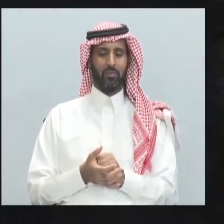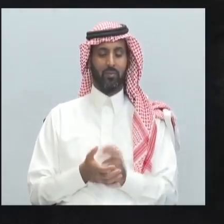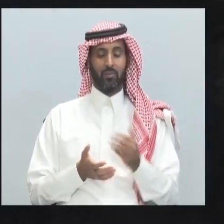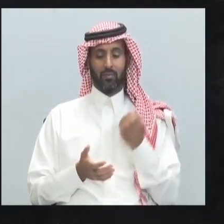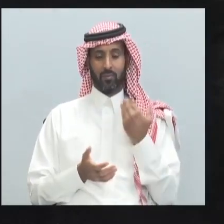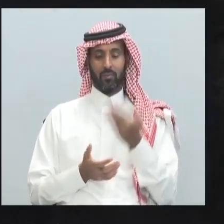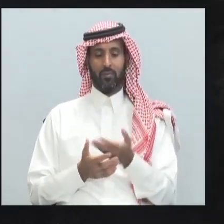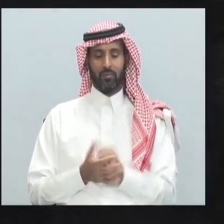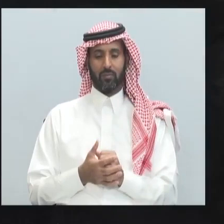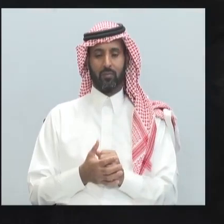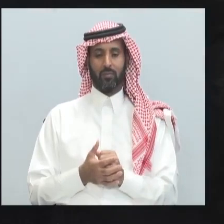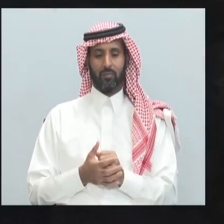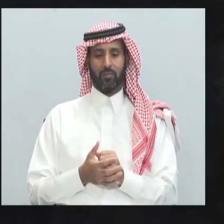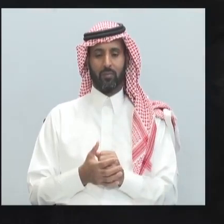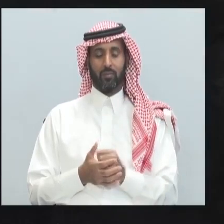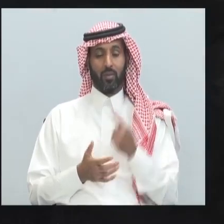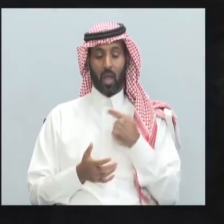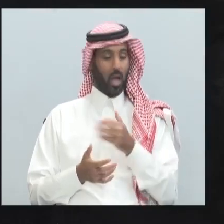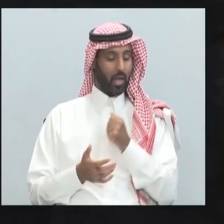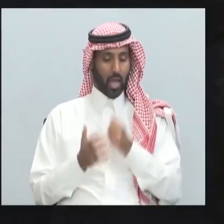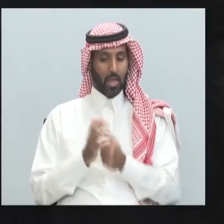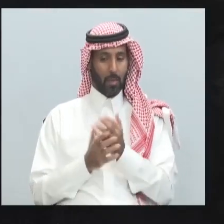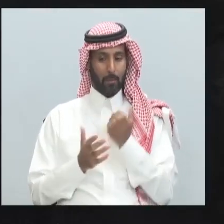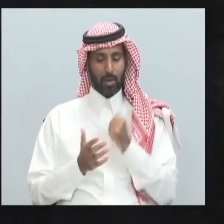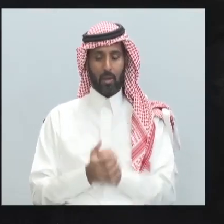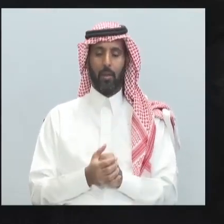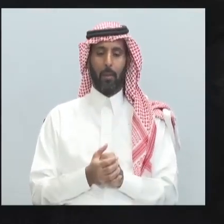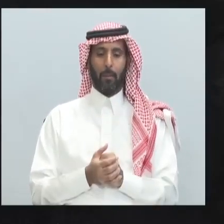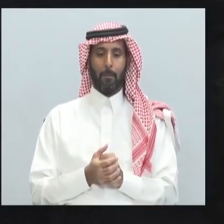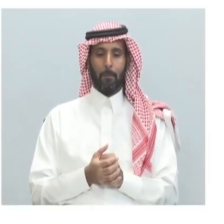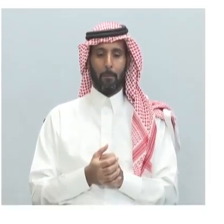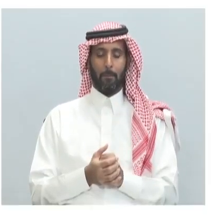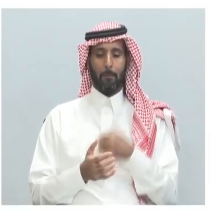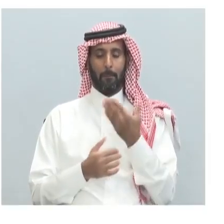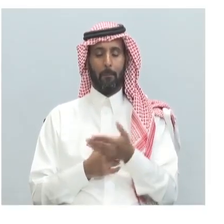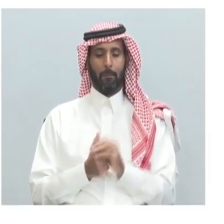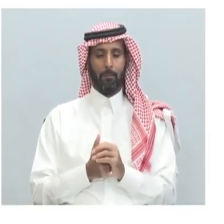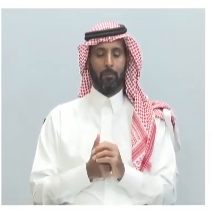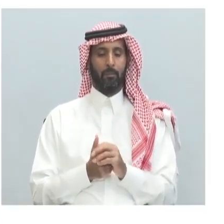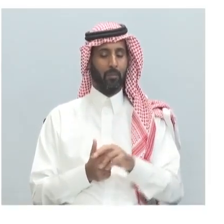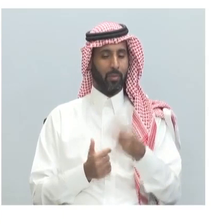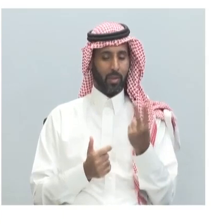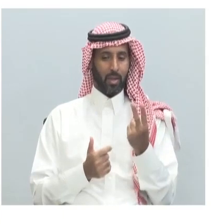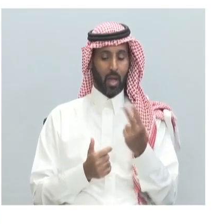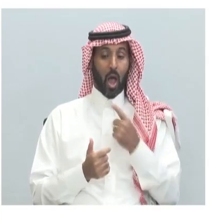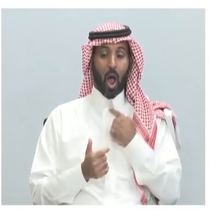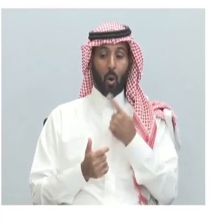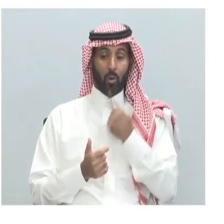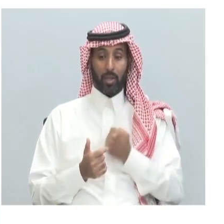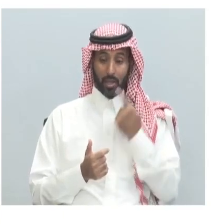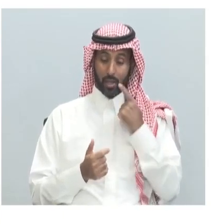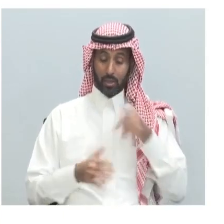no racket. Okay, so I can't play this game. After that, number two, I'd like to